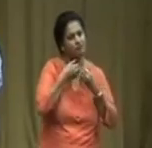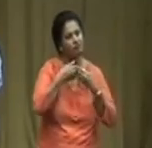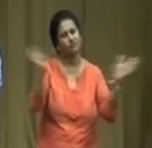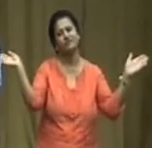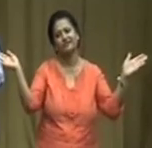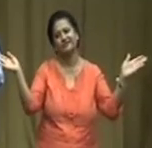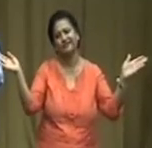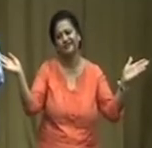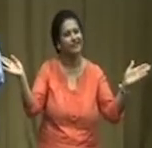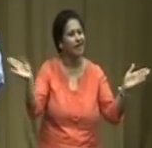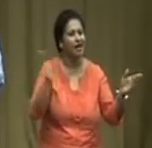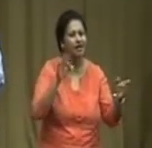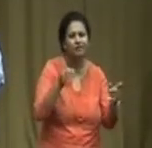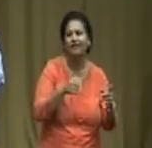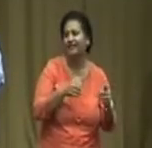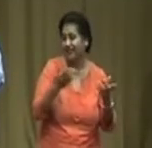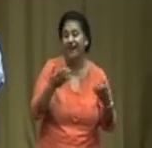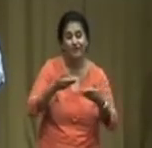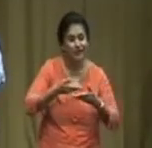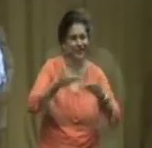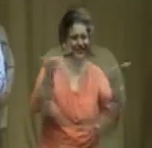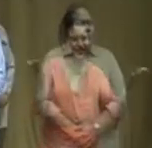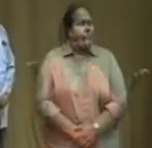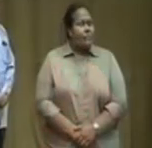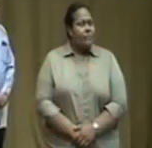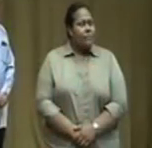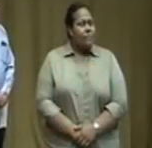I'm not selling you anything, I'm trying to give you something.